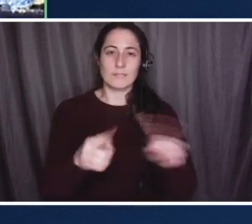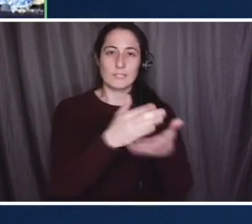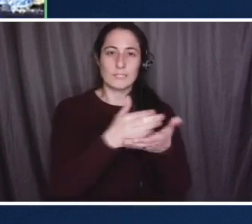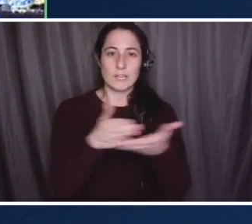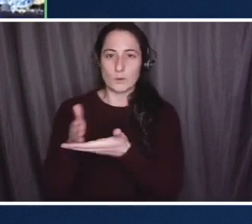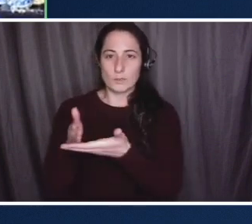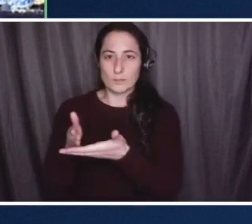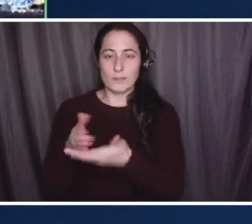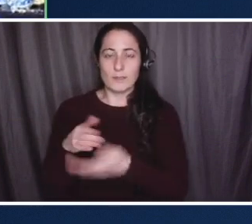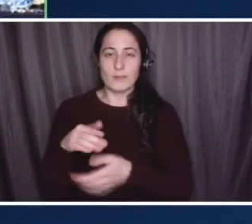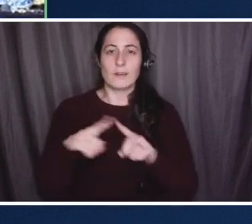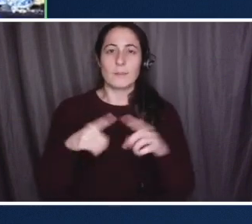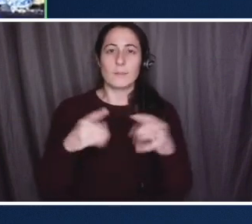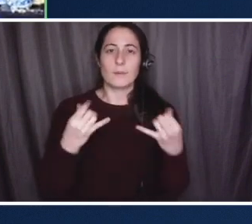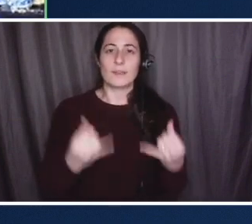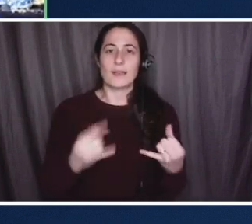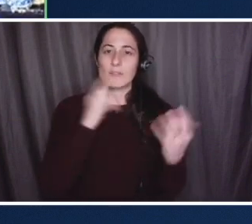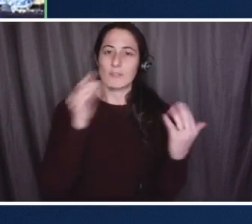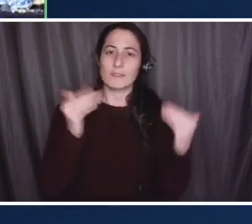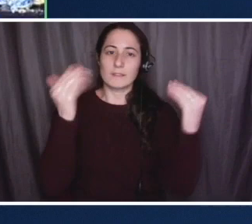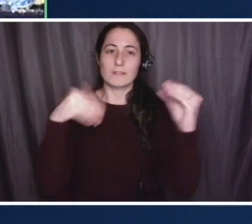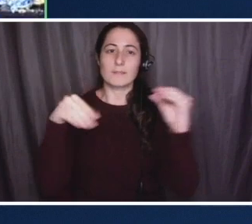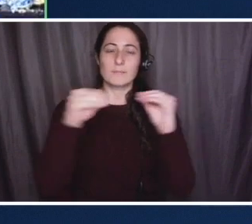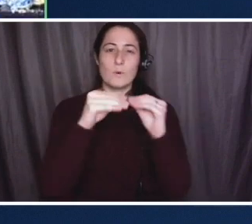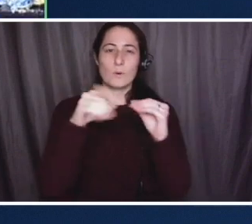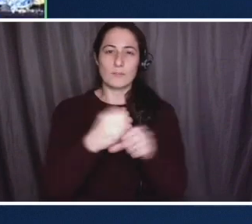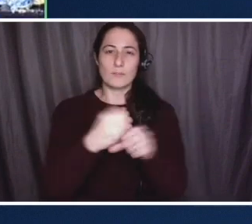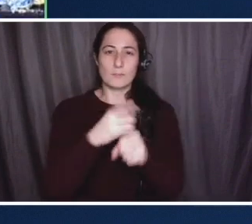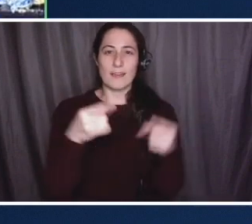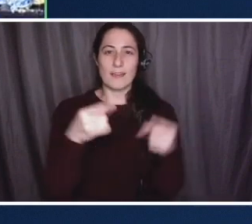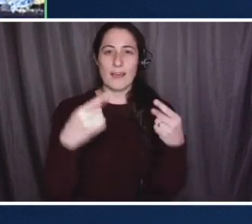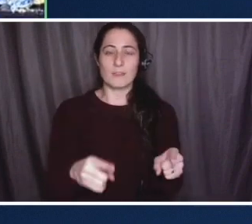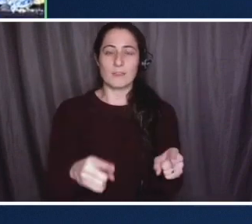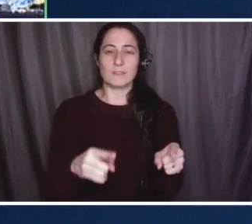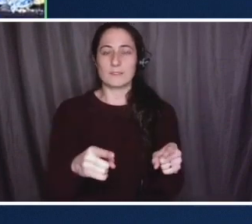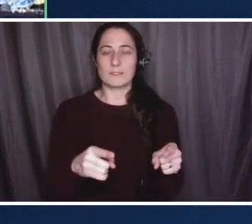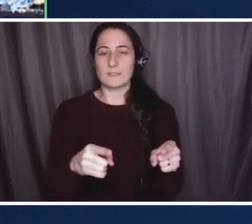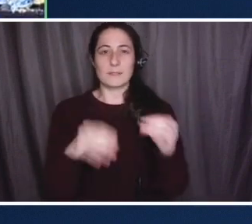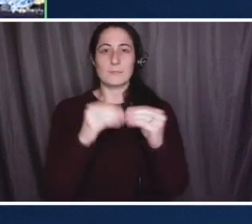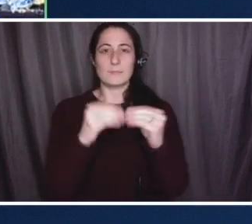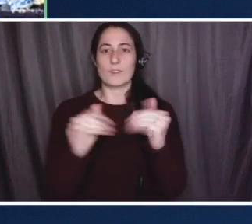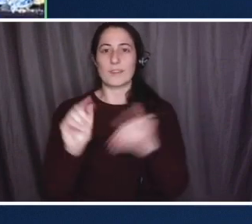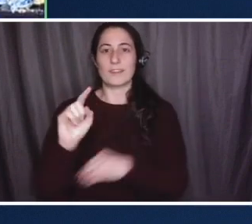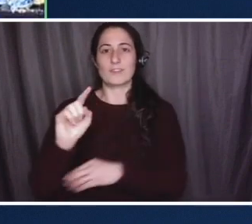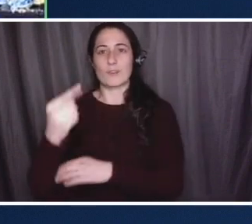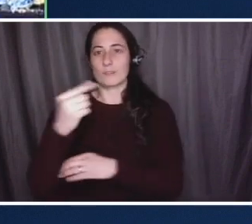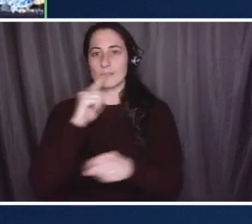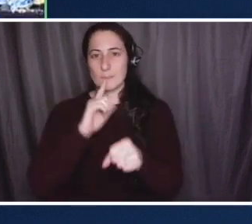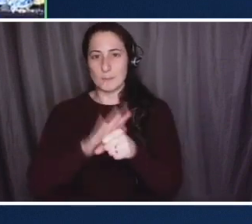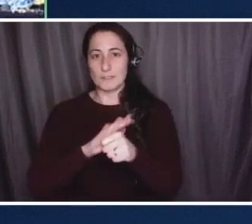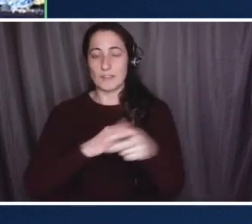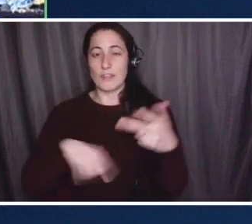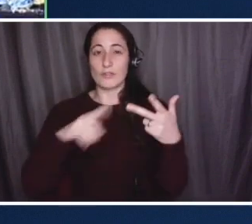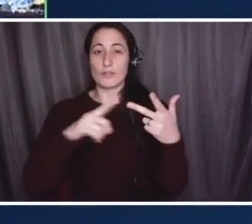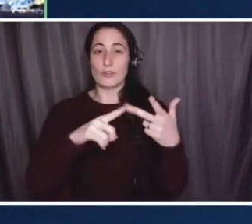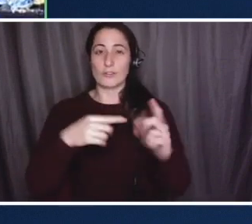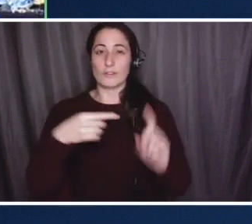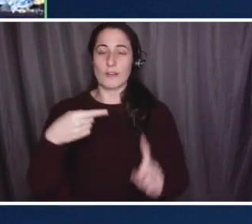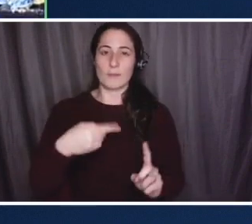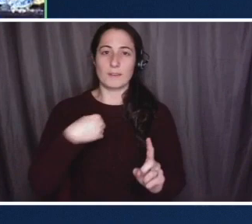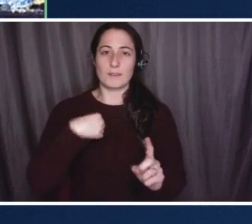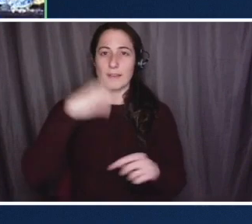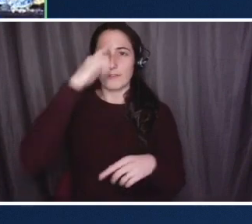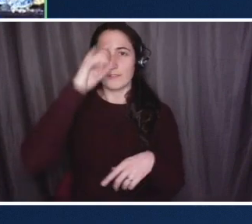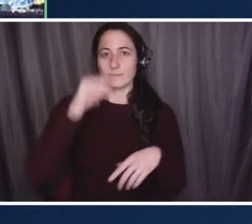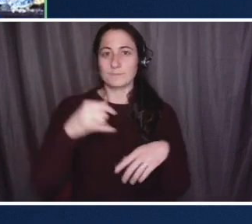the high time to make it happen beyond commitments. And third of all, I think that protecting civic space is a